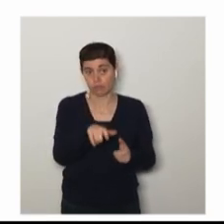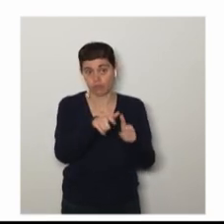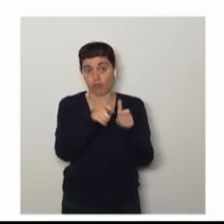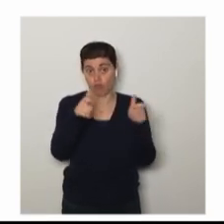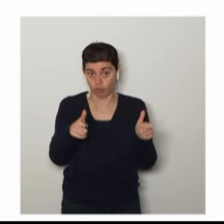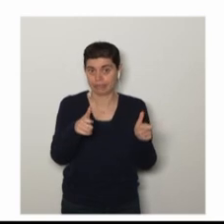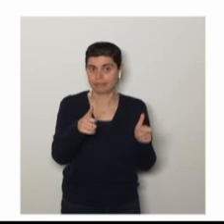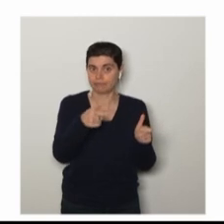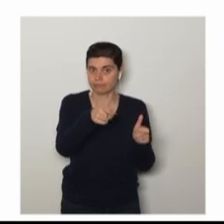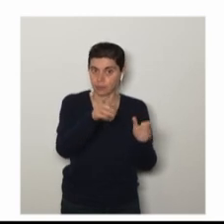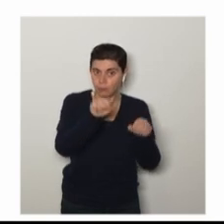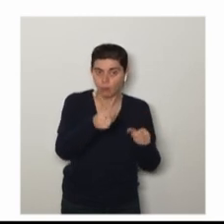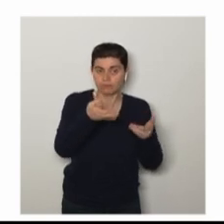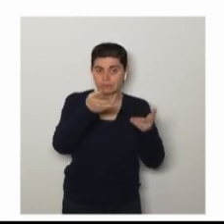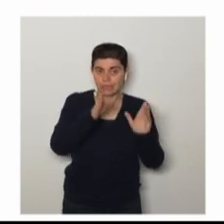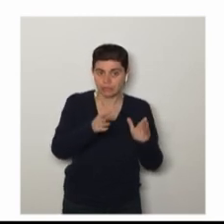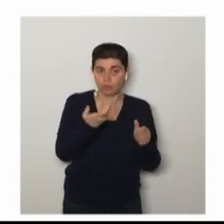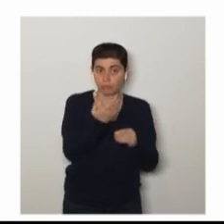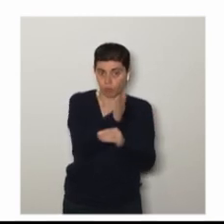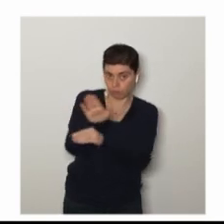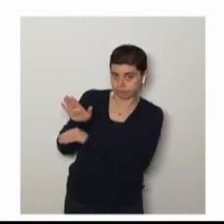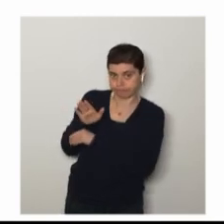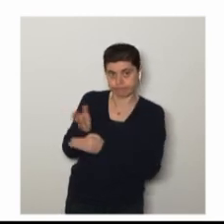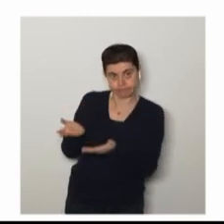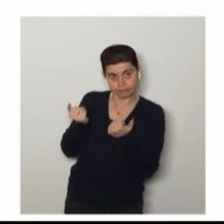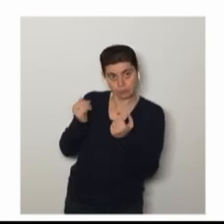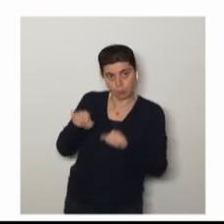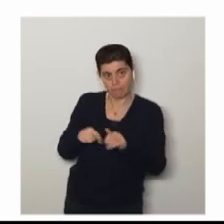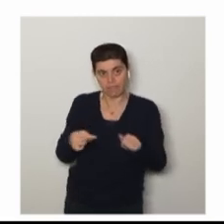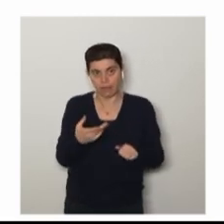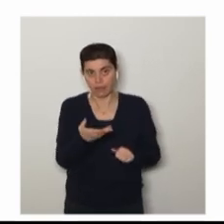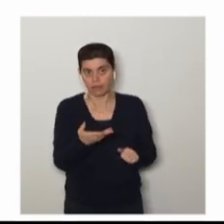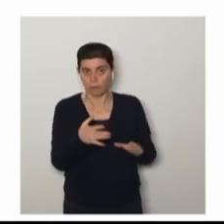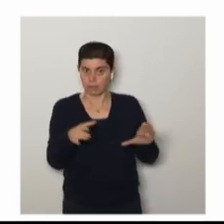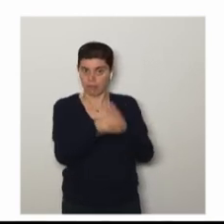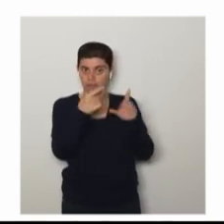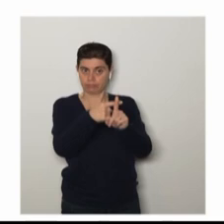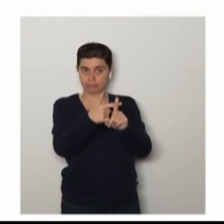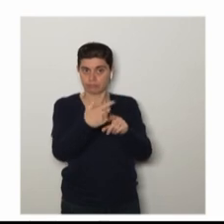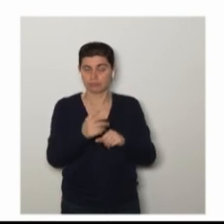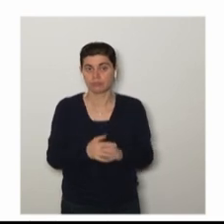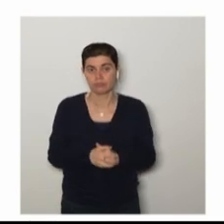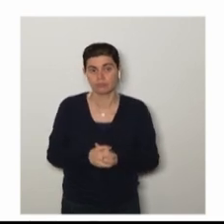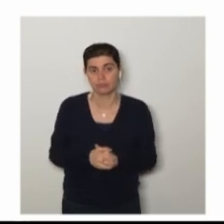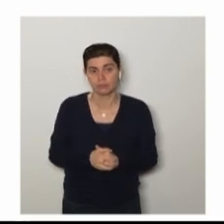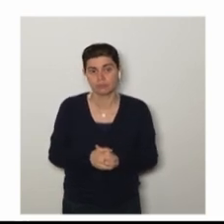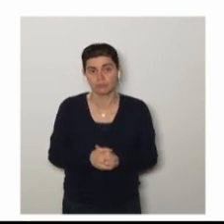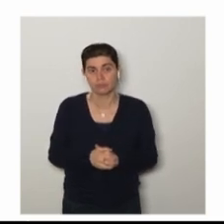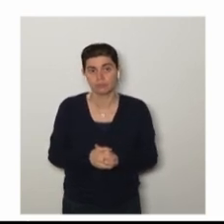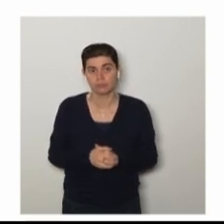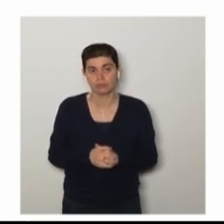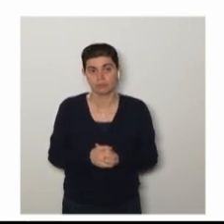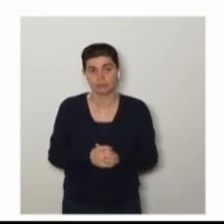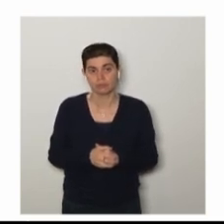showing examples and gathering the early adopters. The people from health prevention will know what I'm talking about, the early